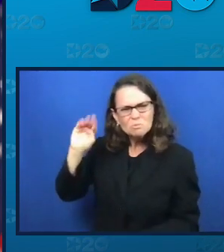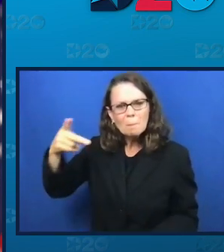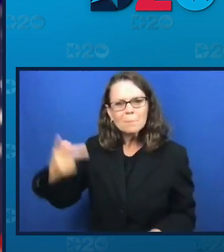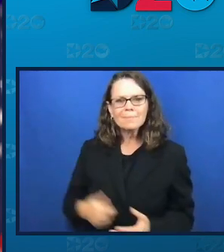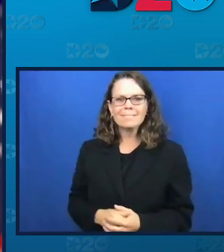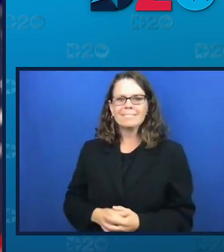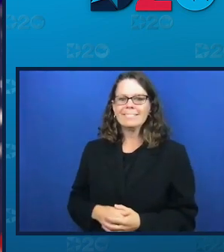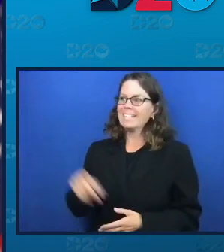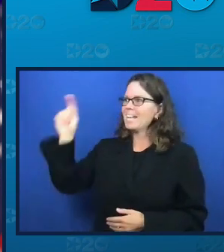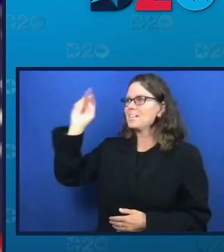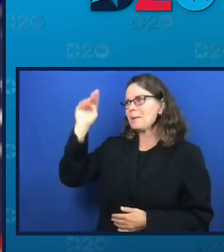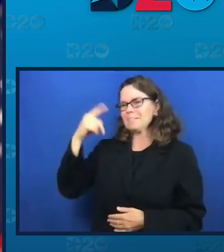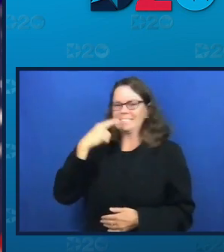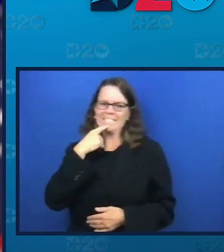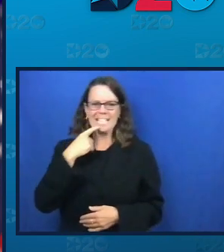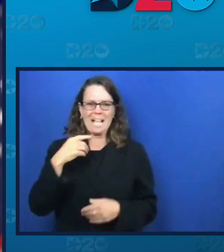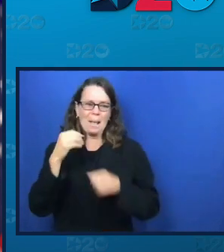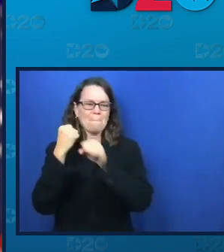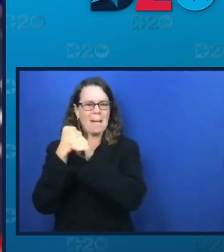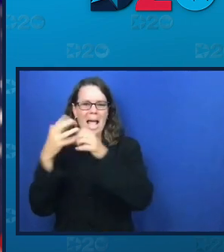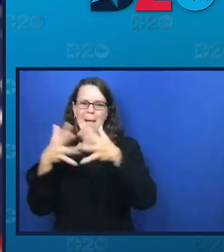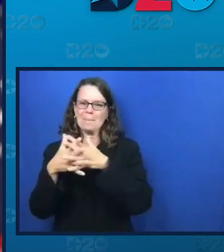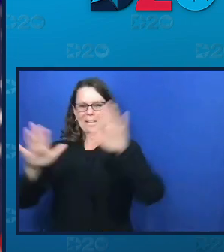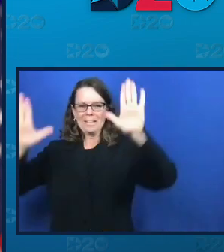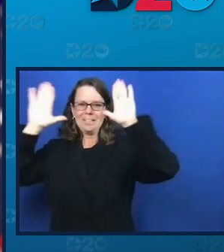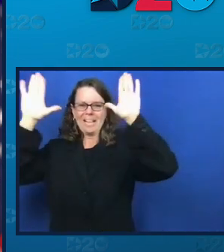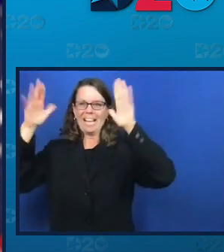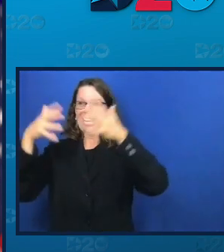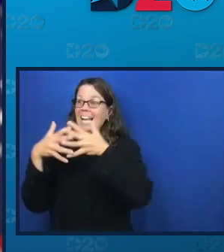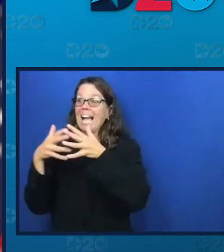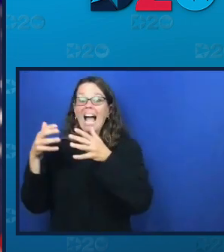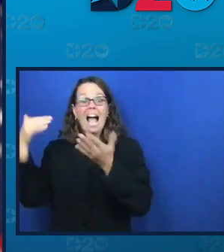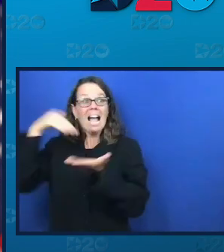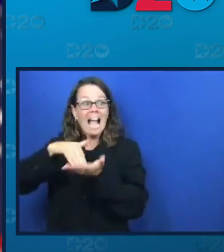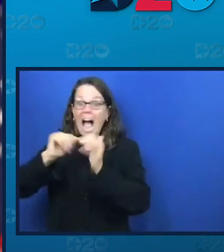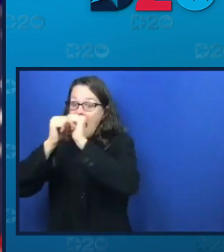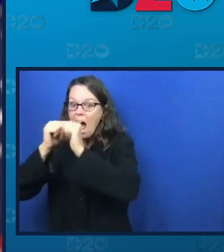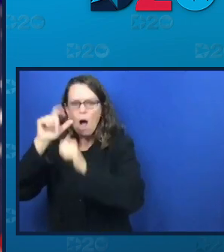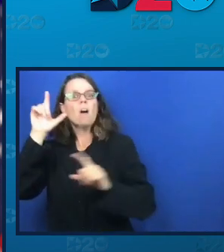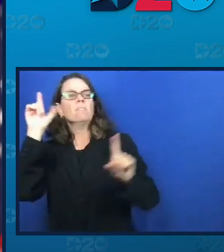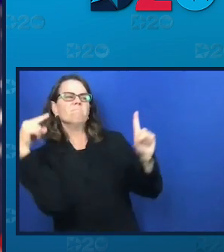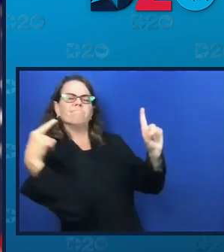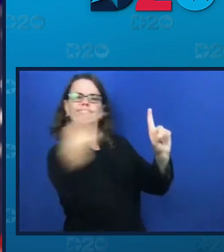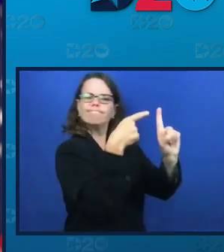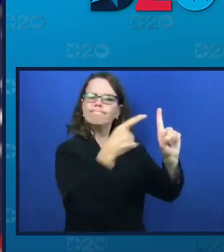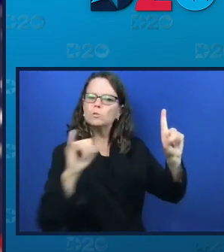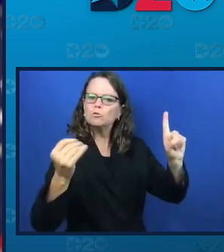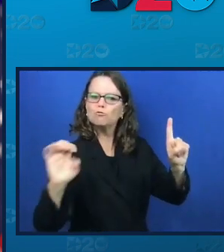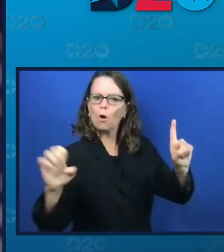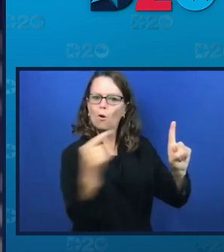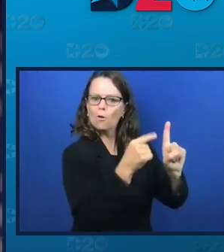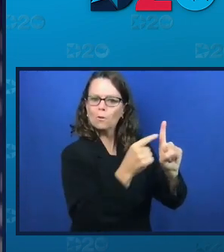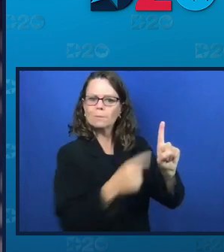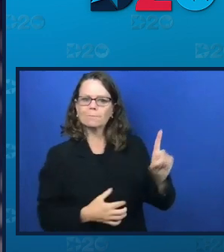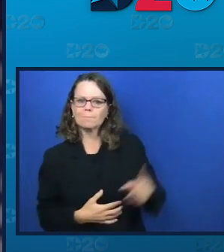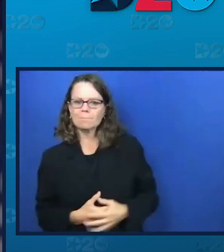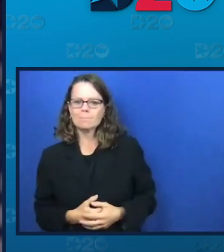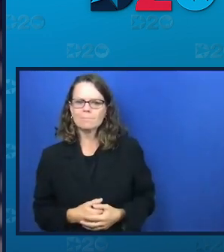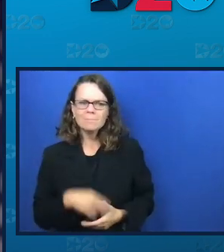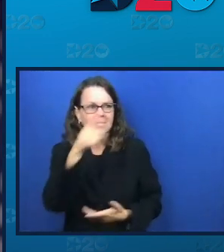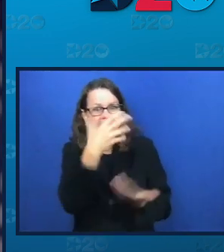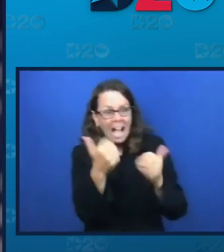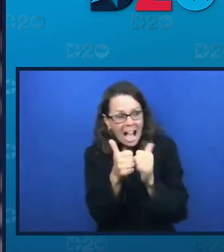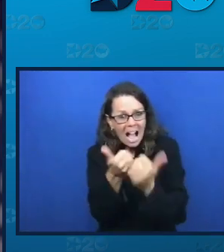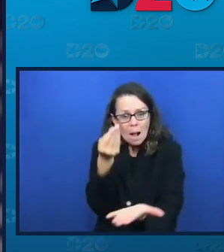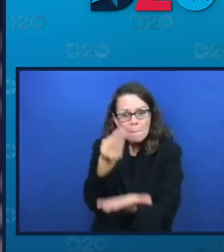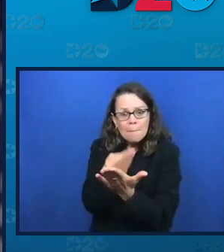goal shouldn't be to bring back the pandemic economy. It should be, as Joe says, to build it back better. Joe's